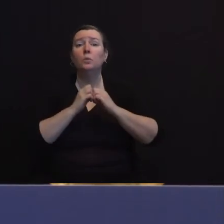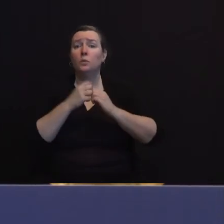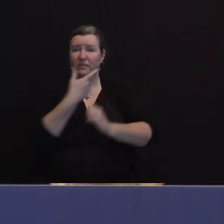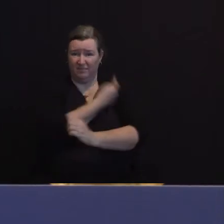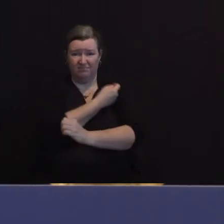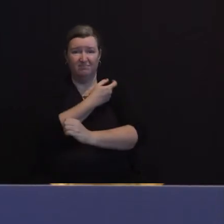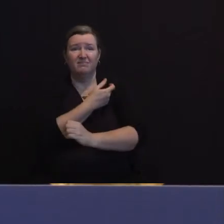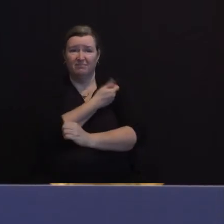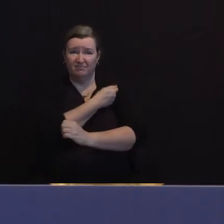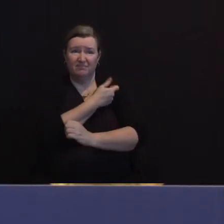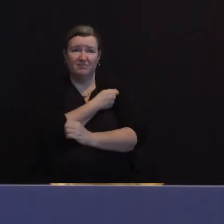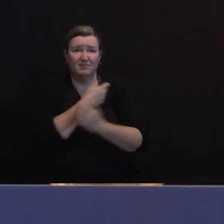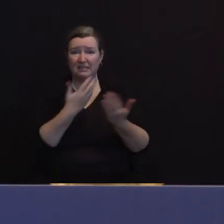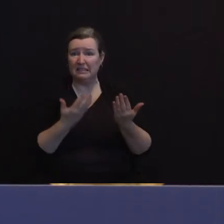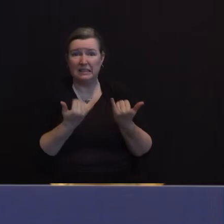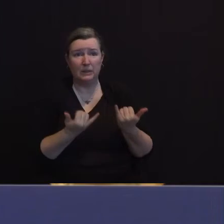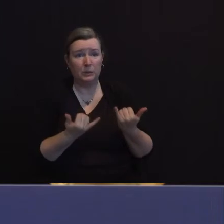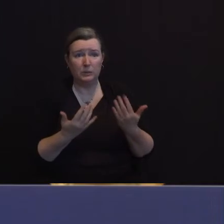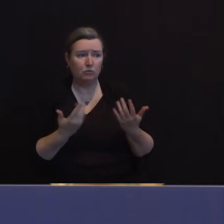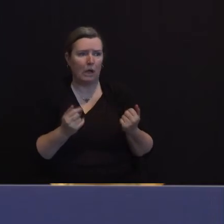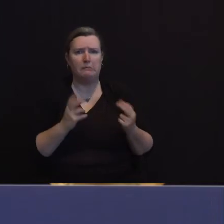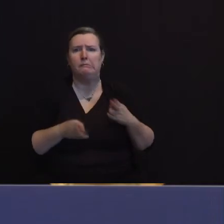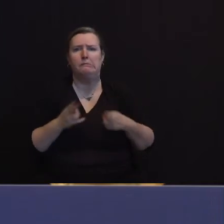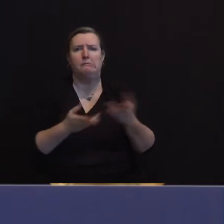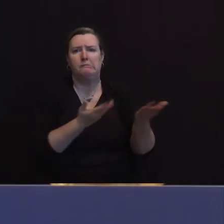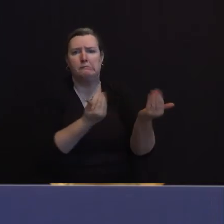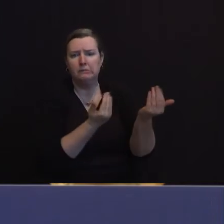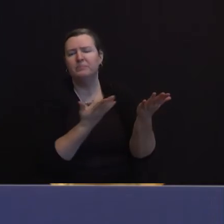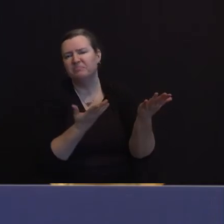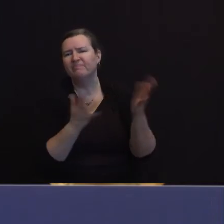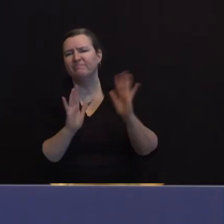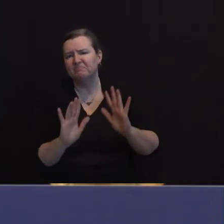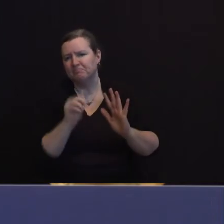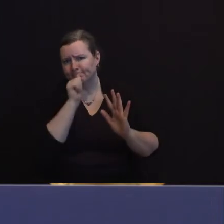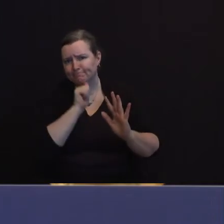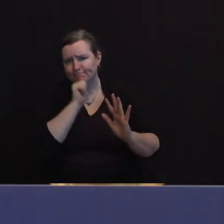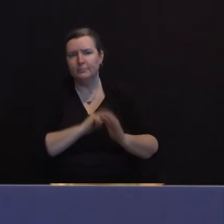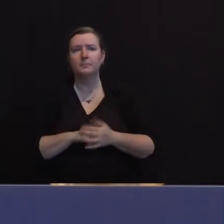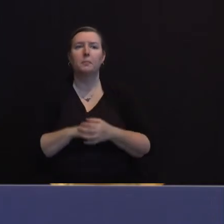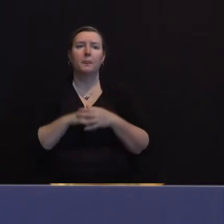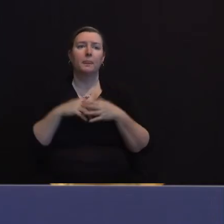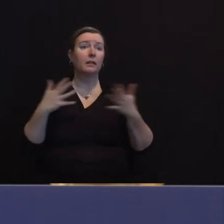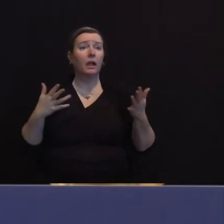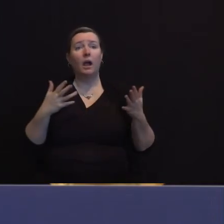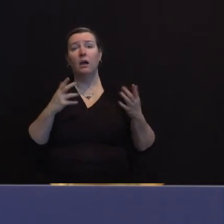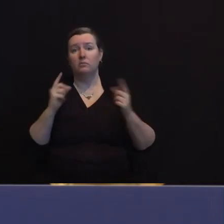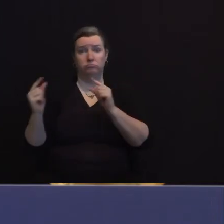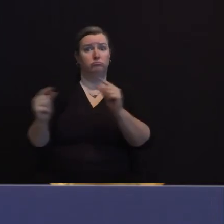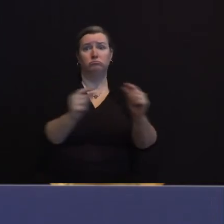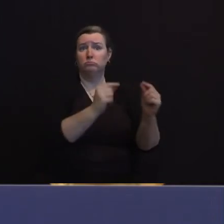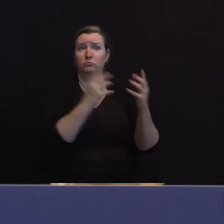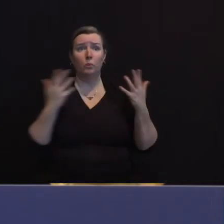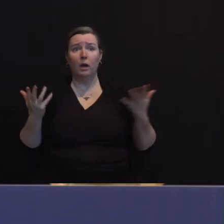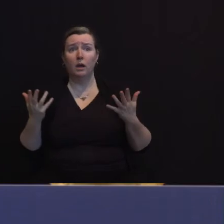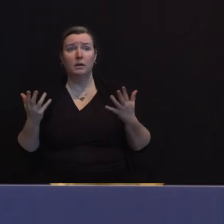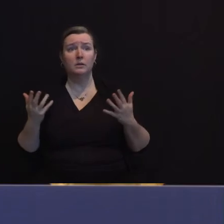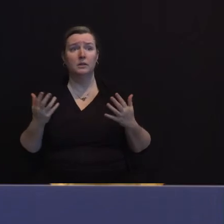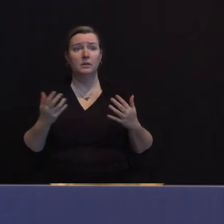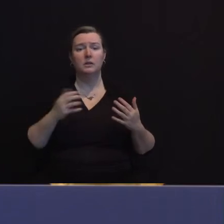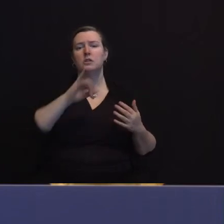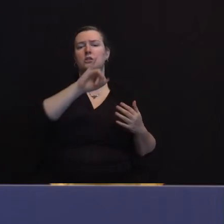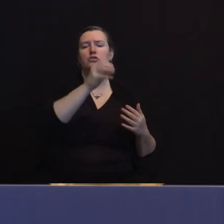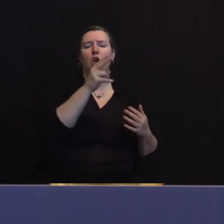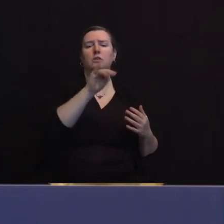term. There's also a lot of noise around Johnson & Johnson right now, and I hope that'll turn out to be